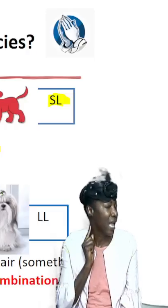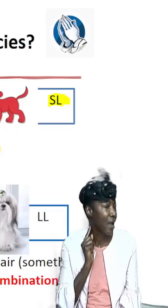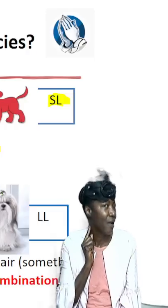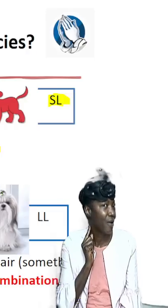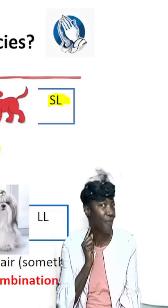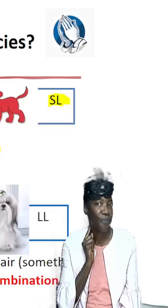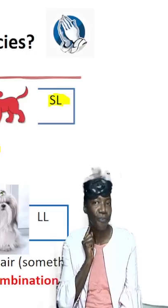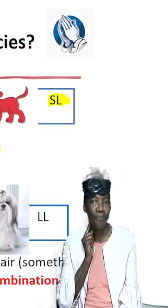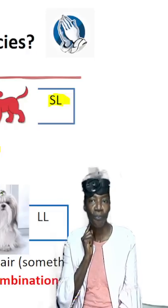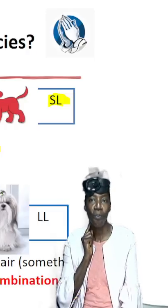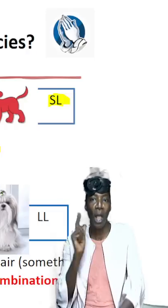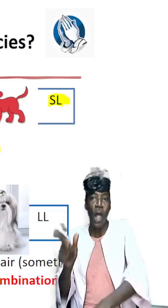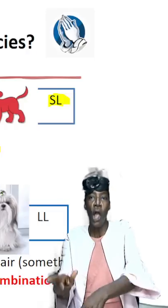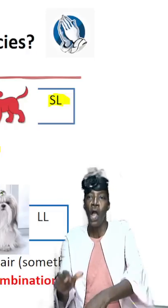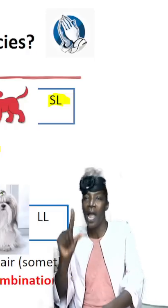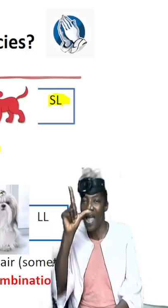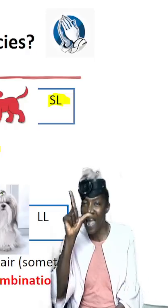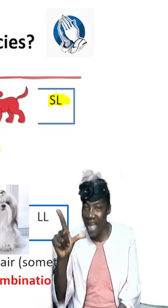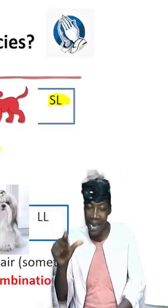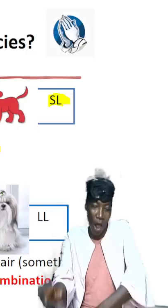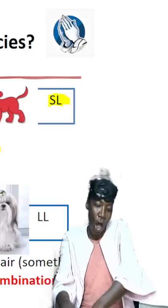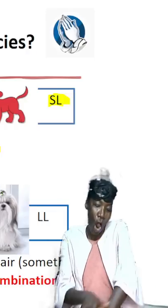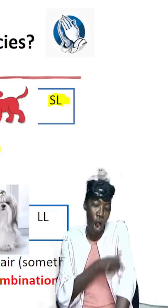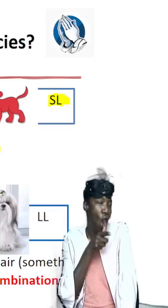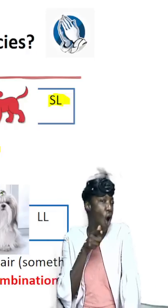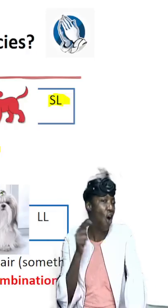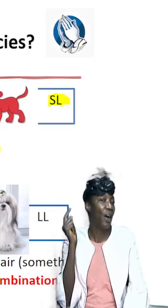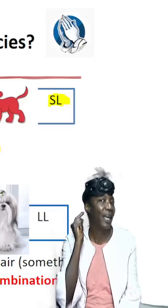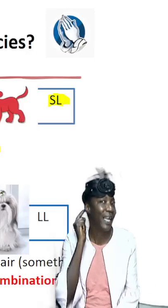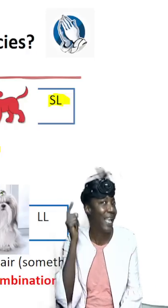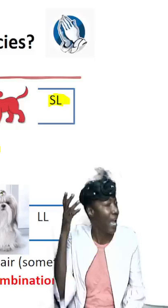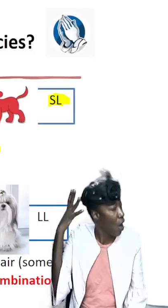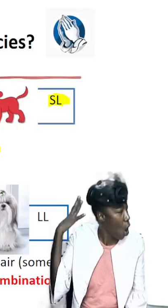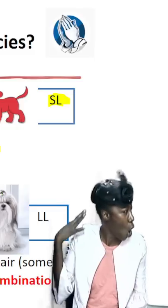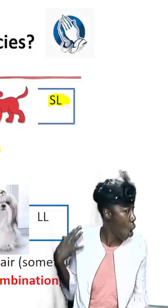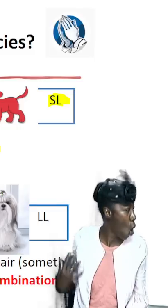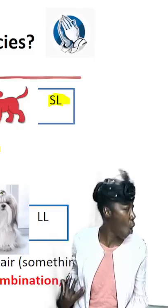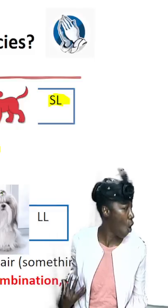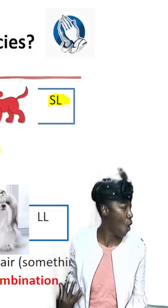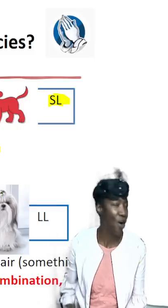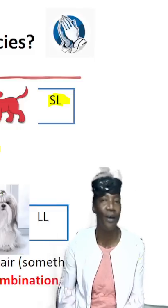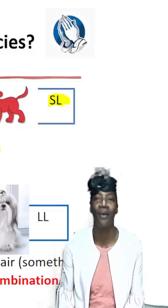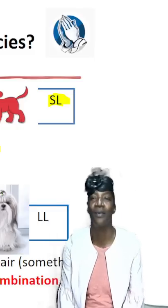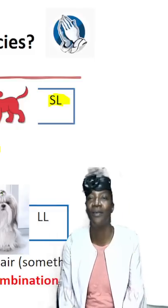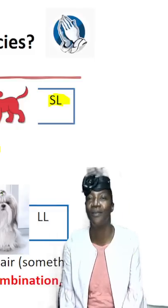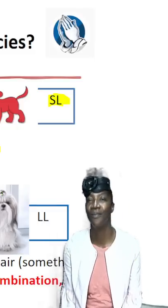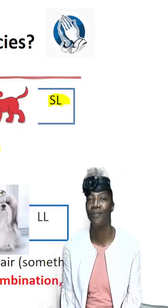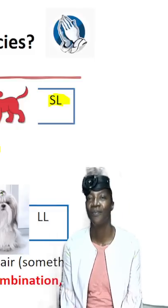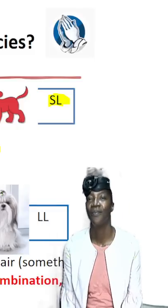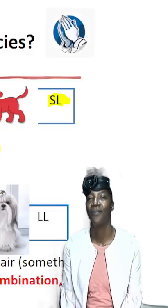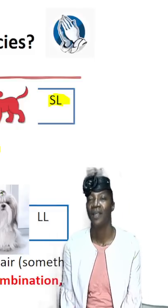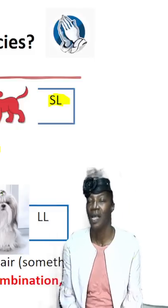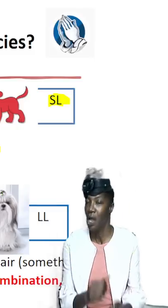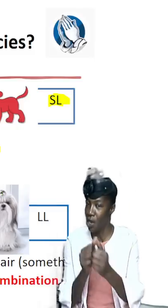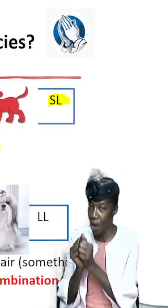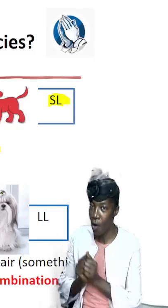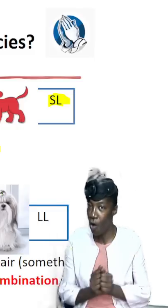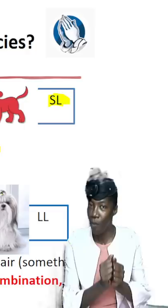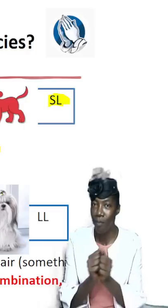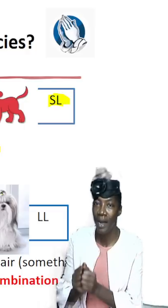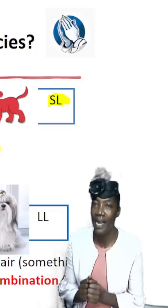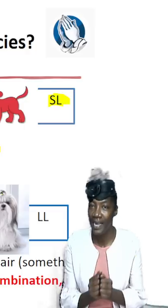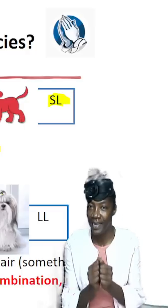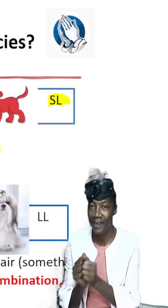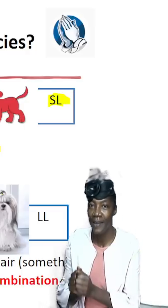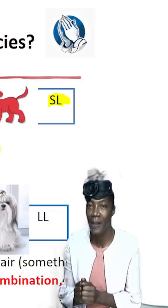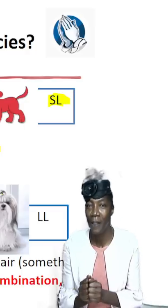here. Very important. Now, when we combine, let us say they have, you